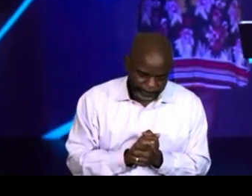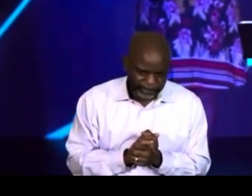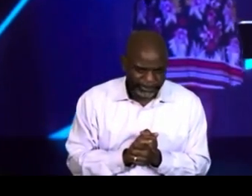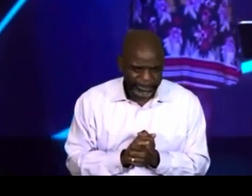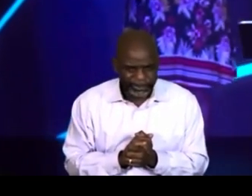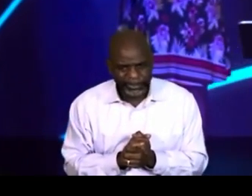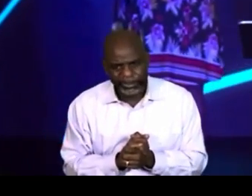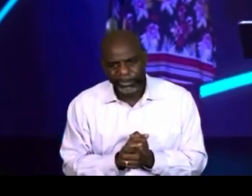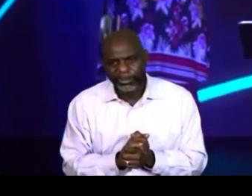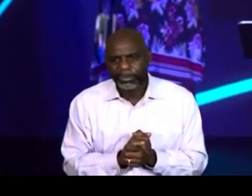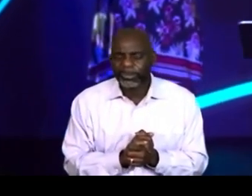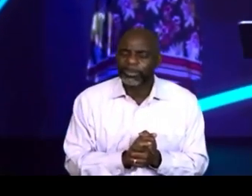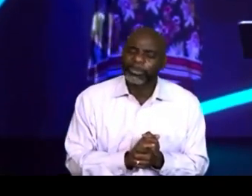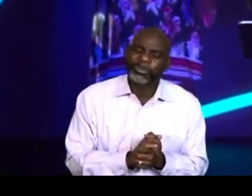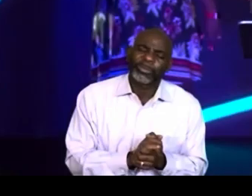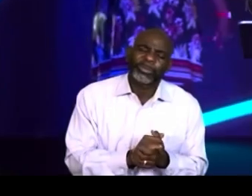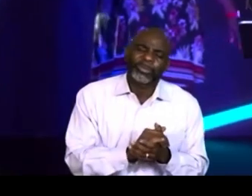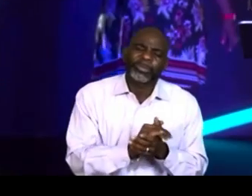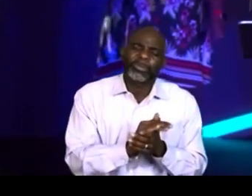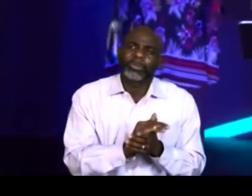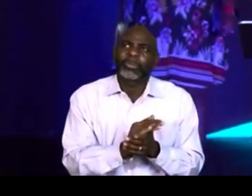There is a river